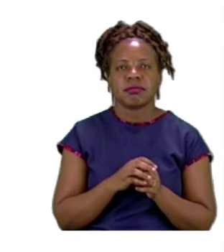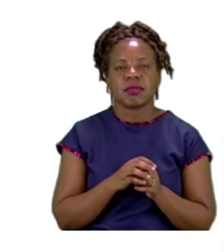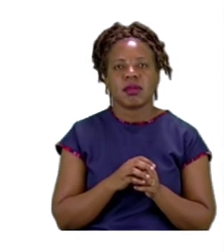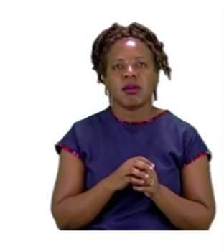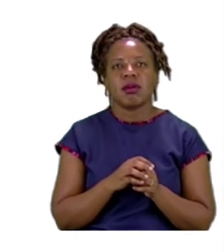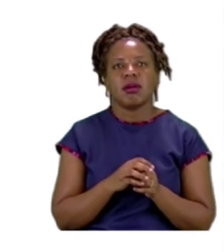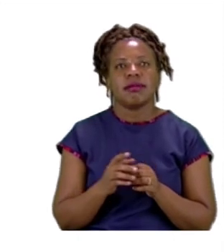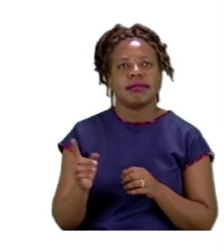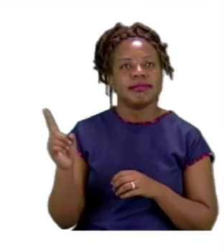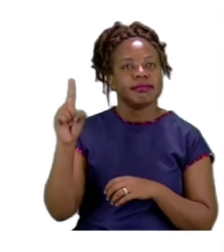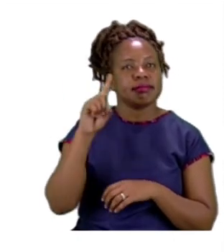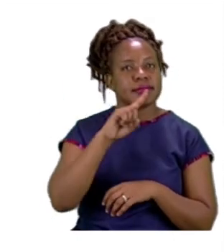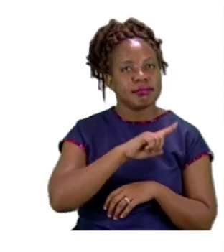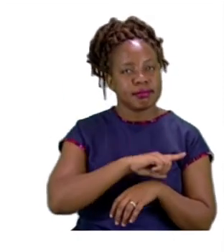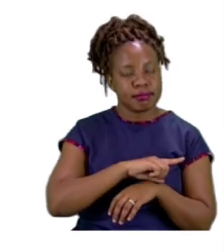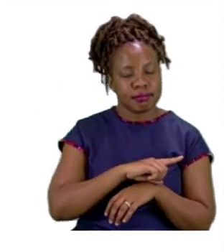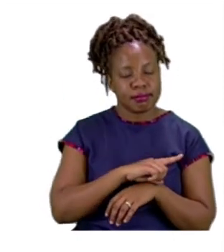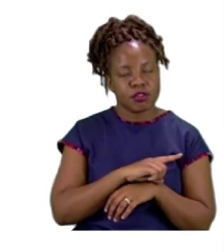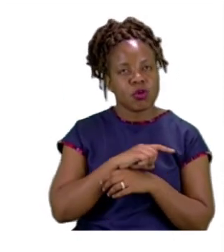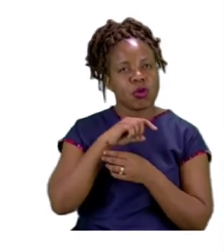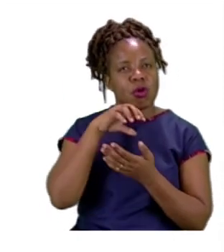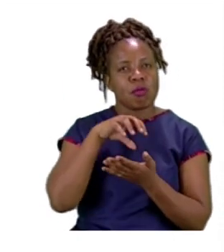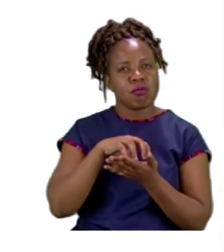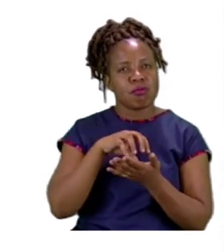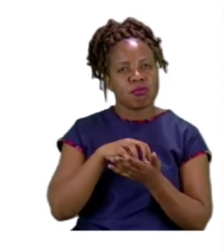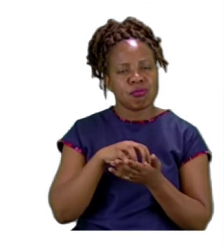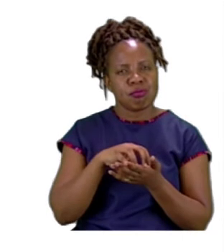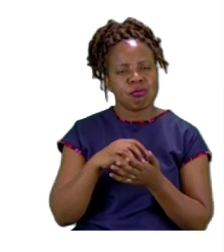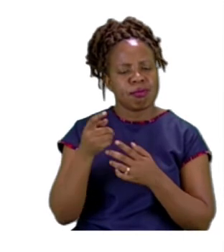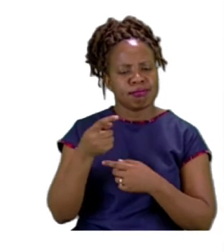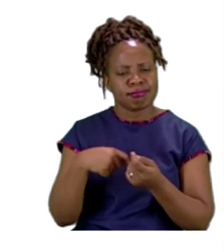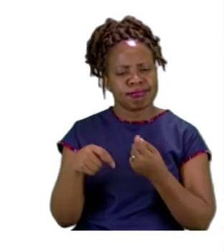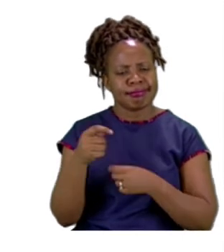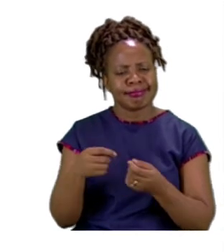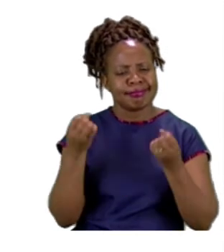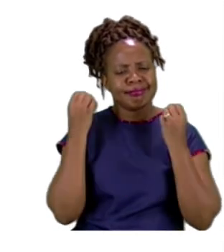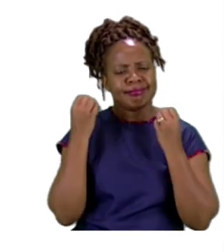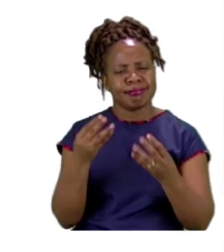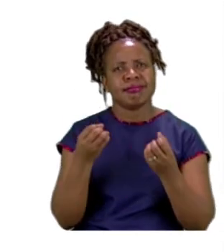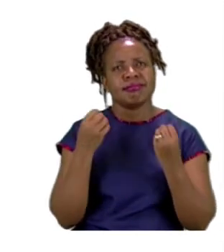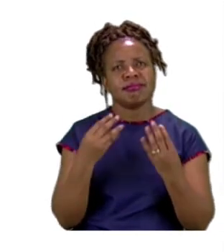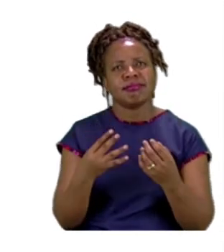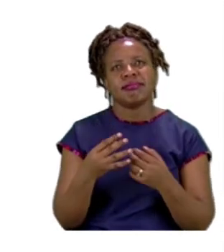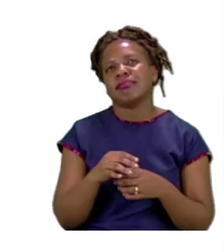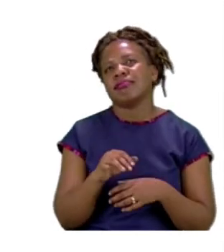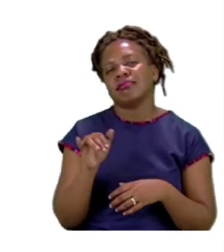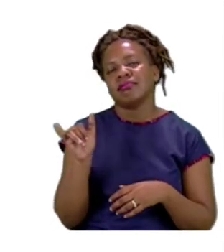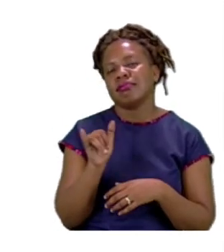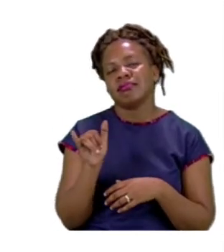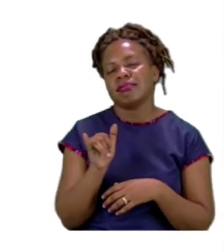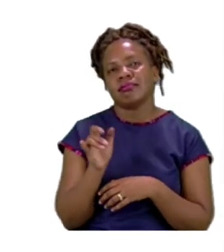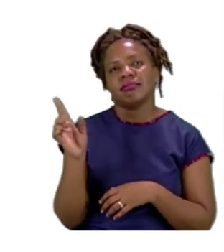pies sold? Which day was the most pies sold? Now, just by